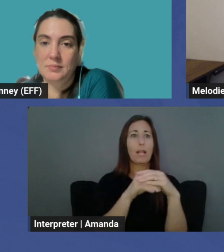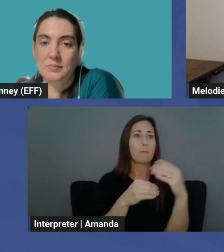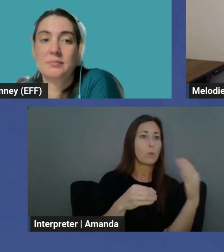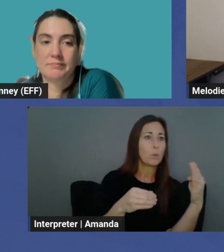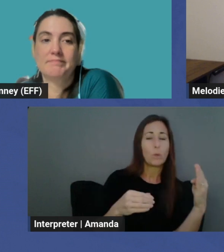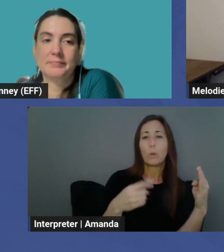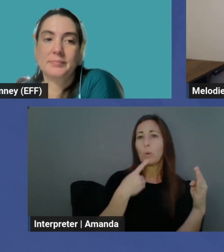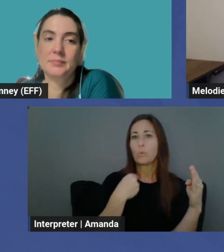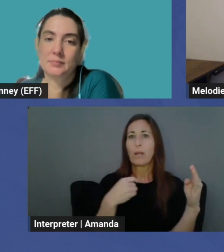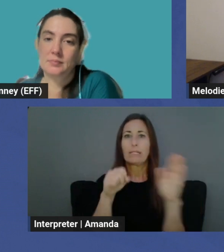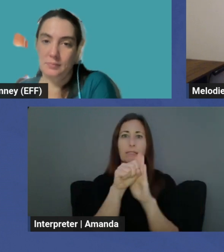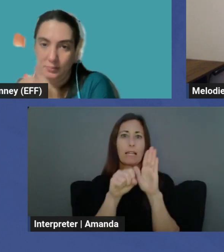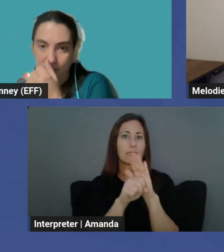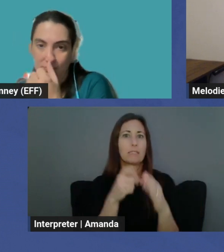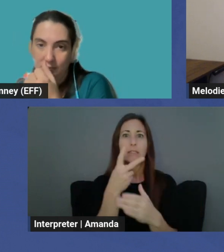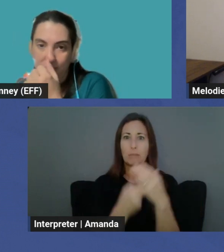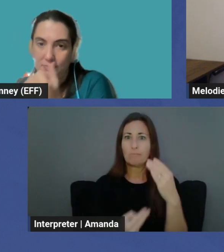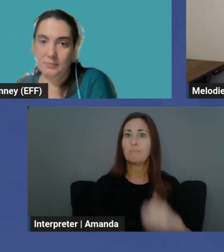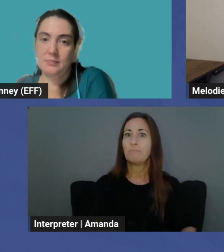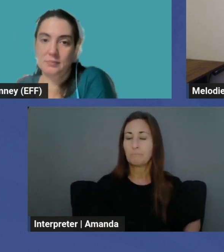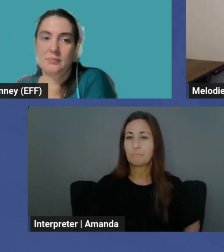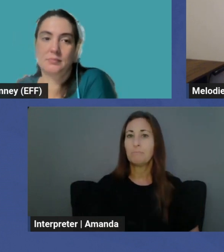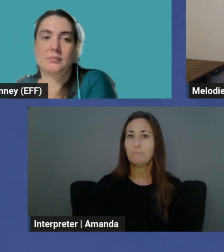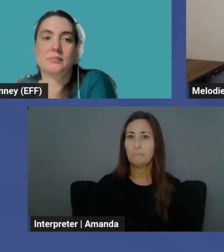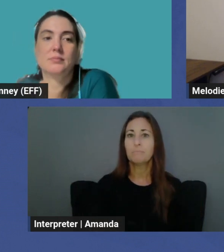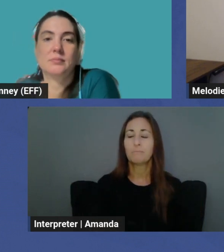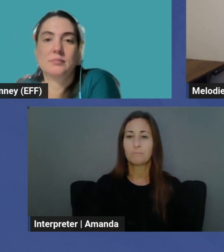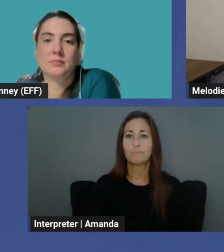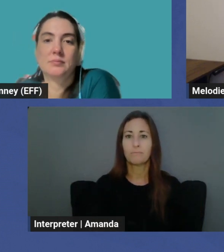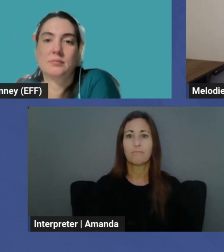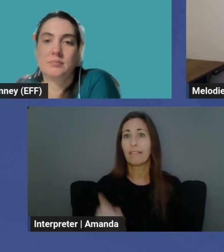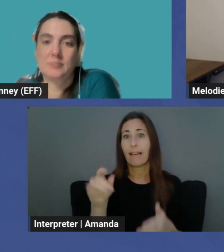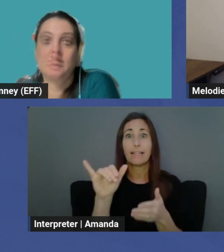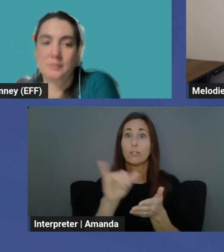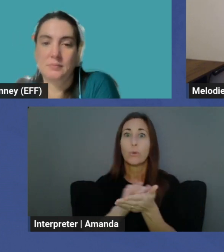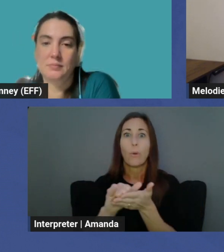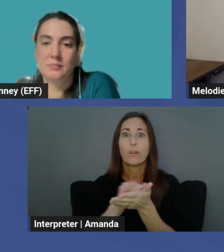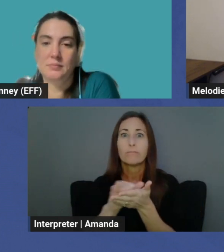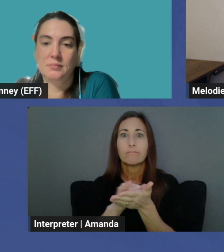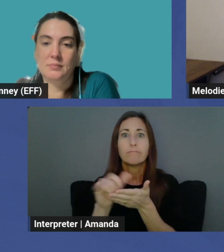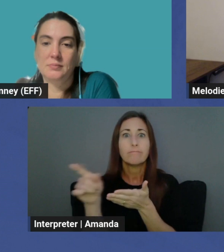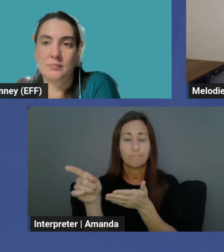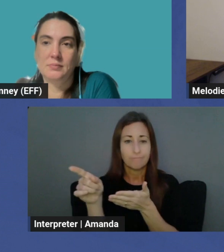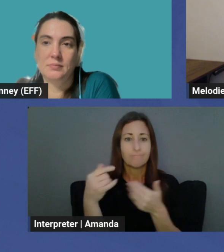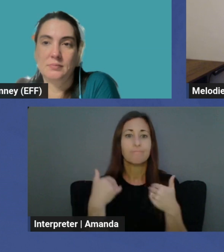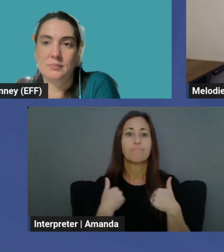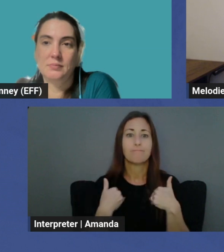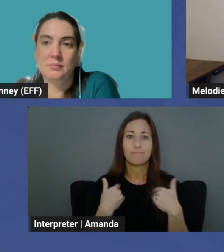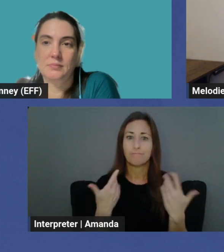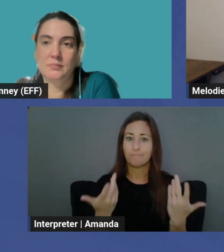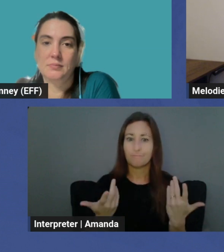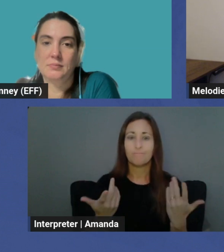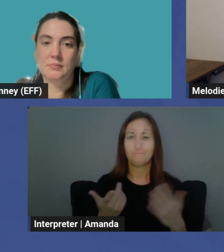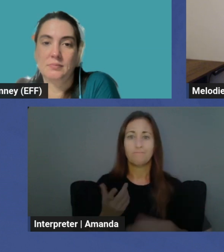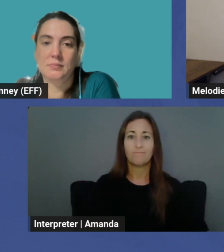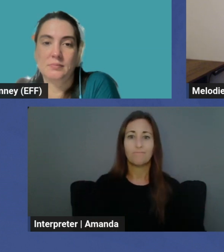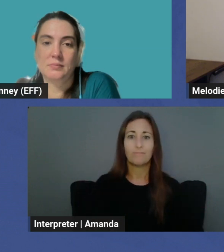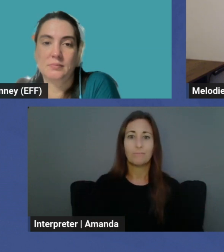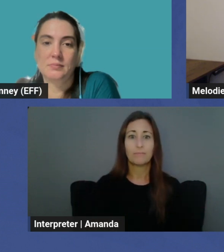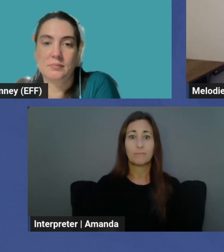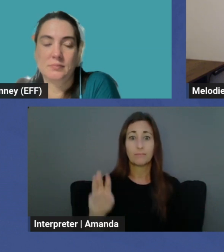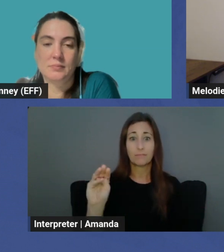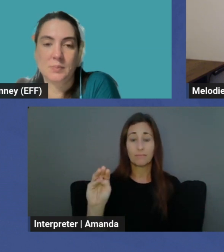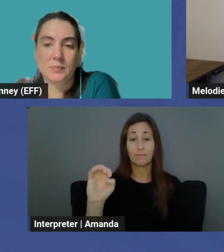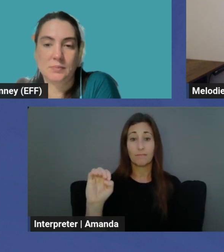At least it's been proposed in blue state, in New York, for instance. Yeah. Melody, are you seeing the